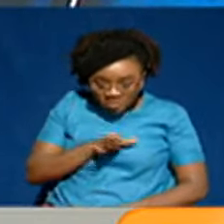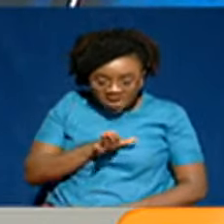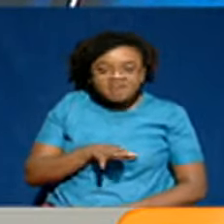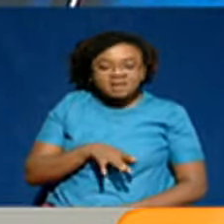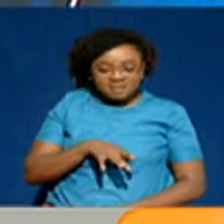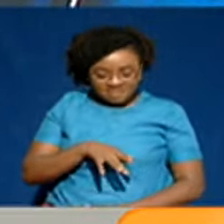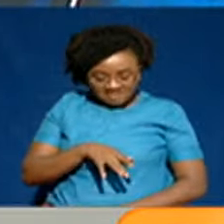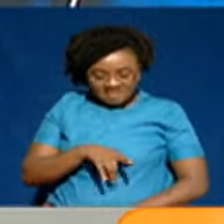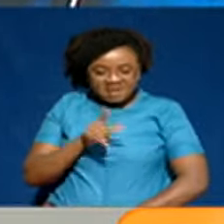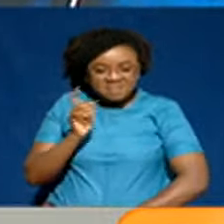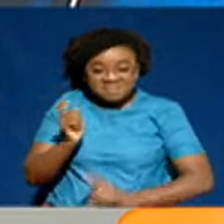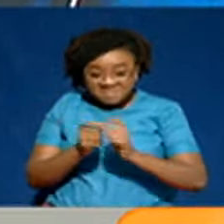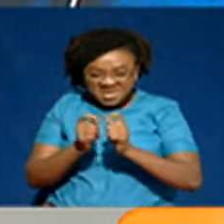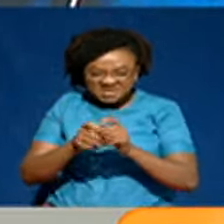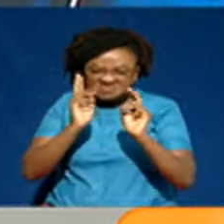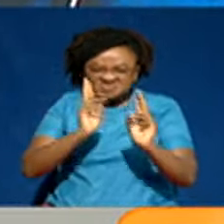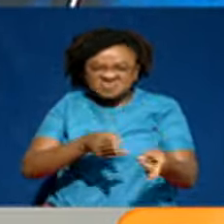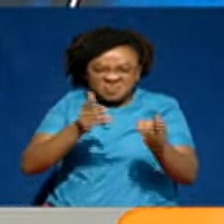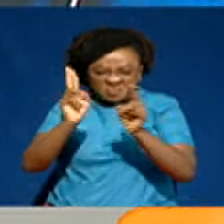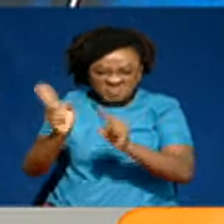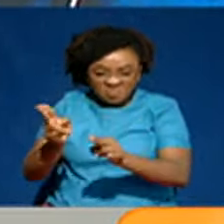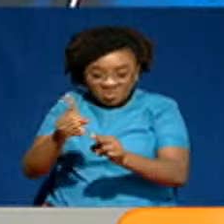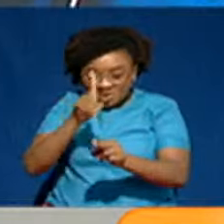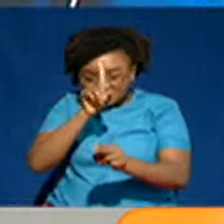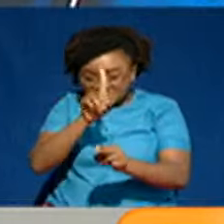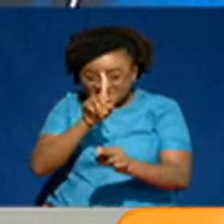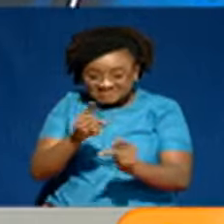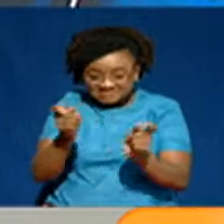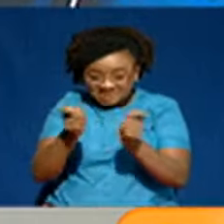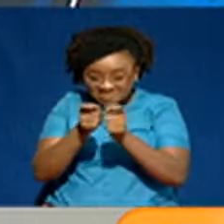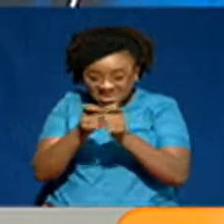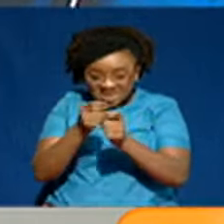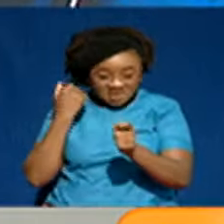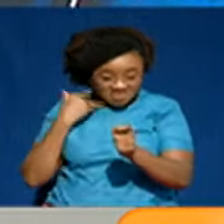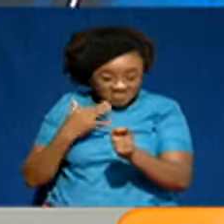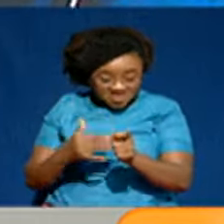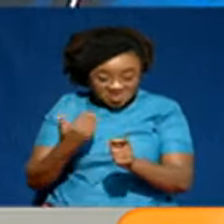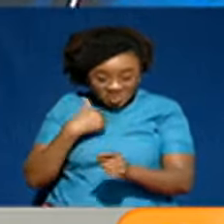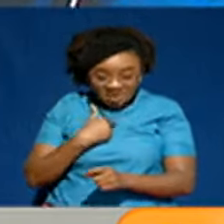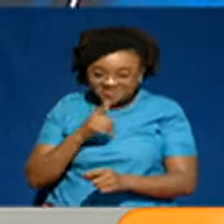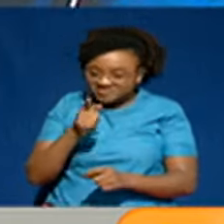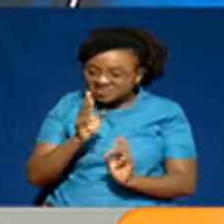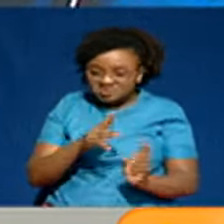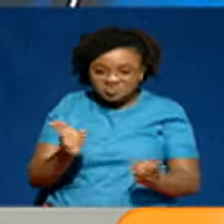But there is nothing normal about painful periods. Take a look.